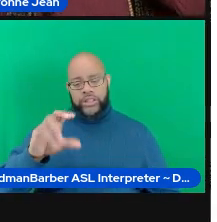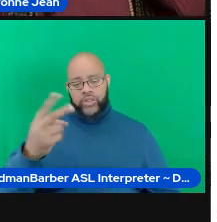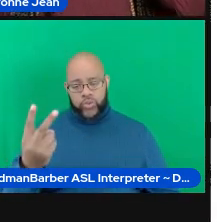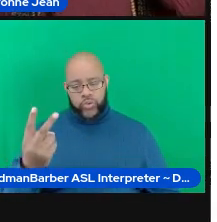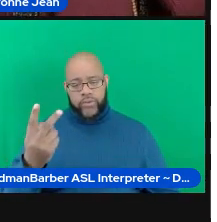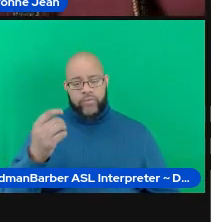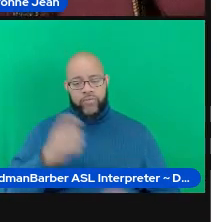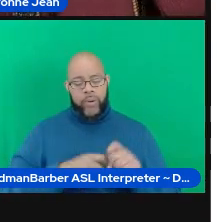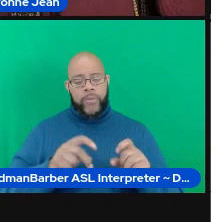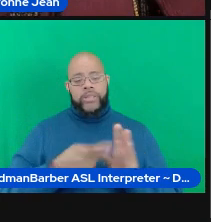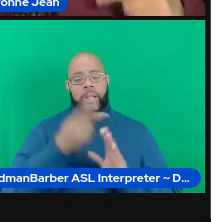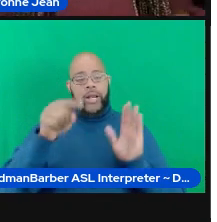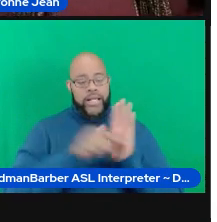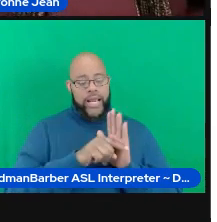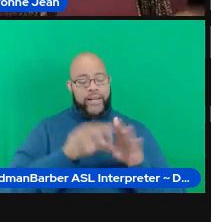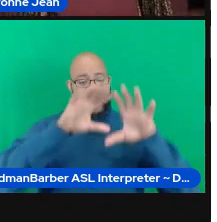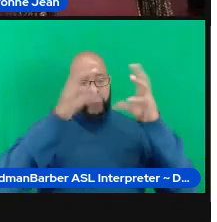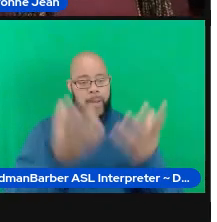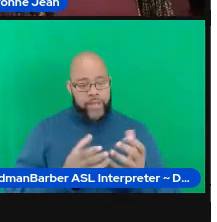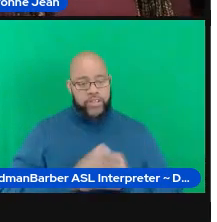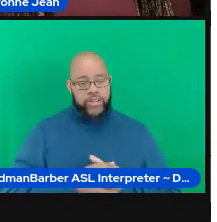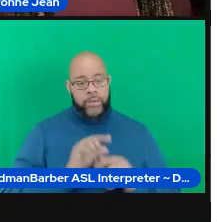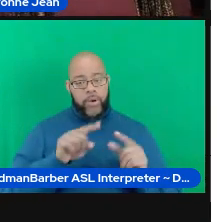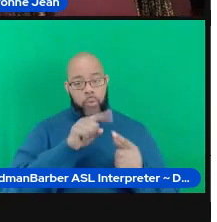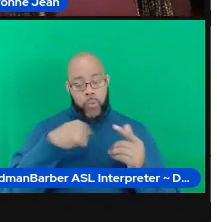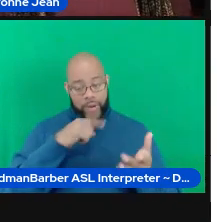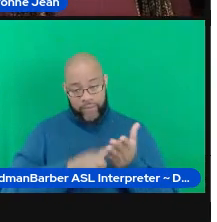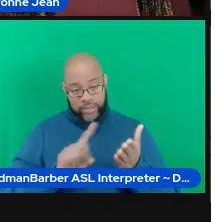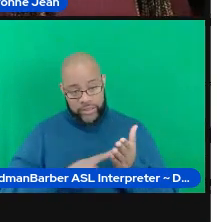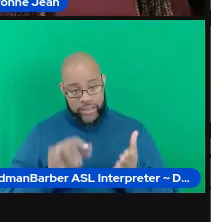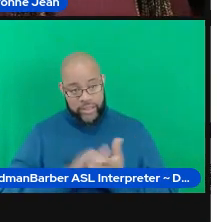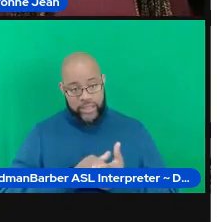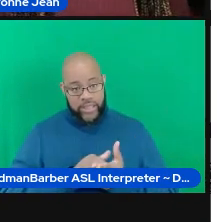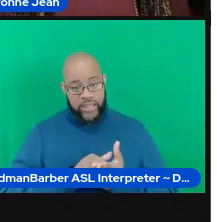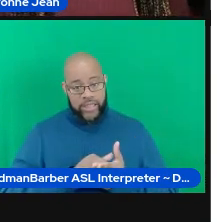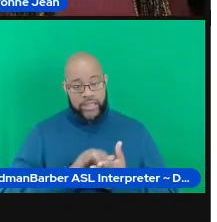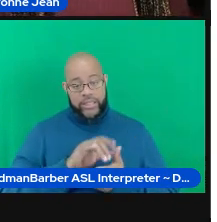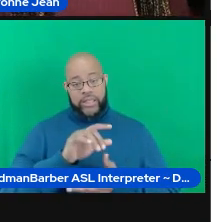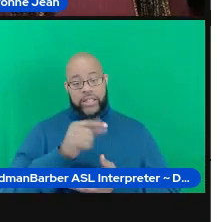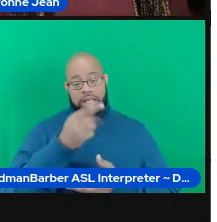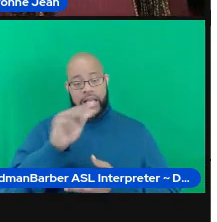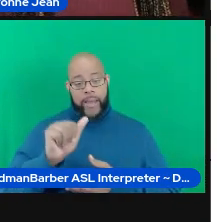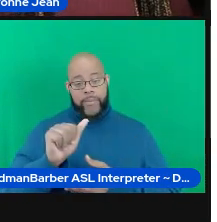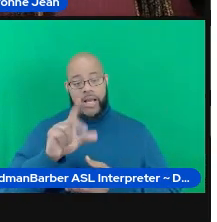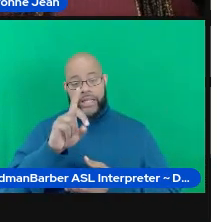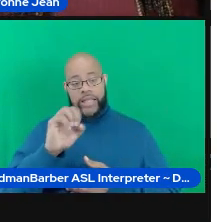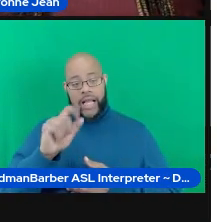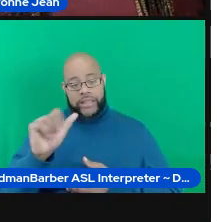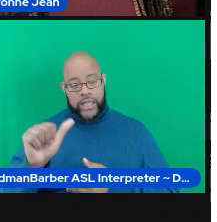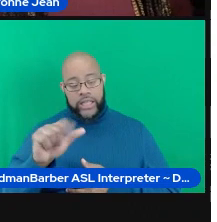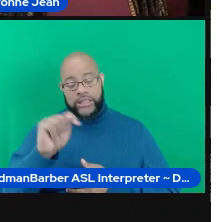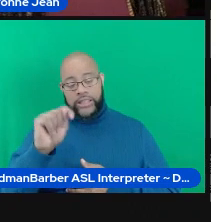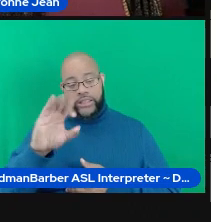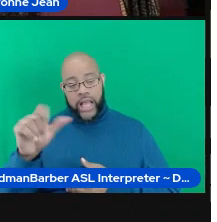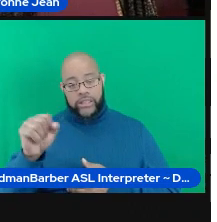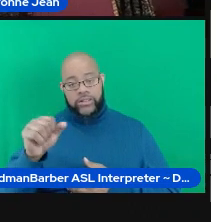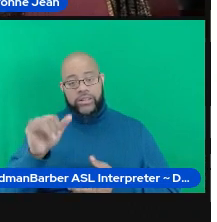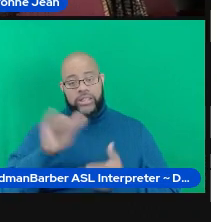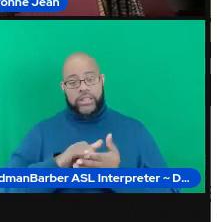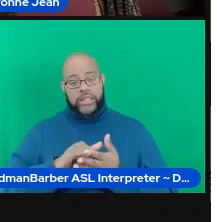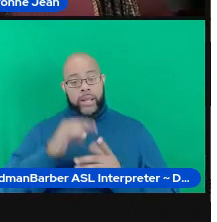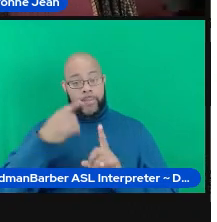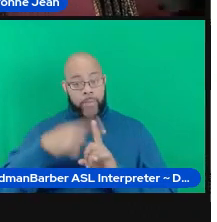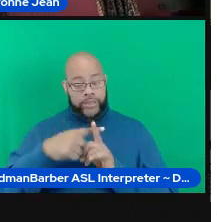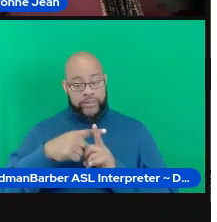negative population. However, when we investigated gamma delta T cells through the CD4 negative, TCR delta positive